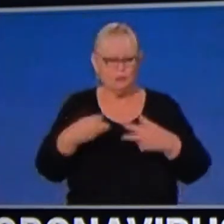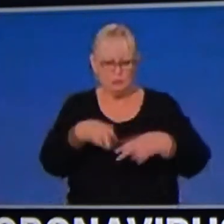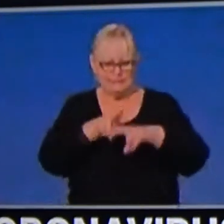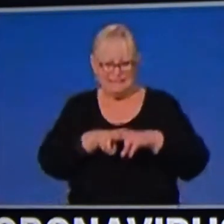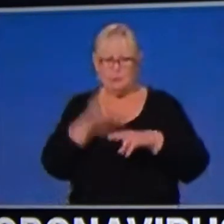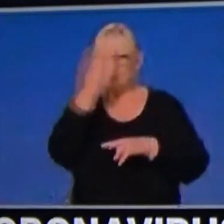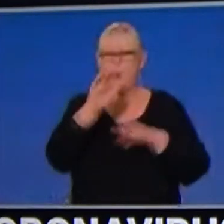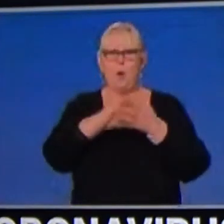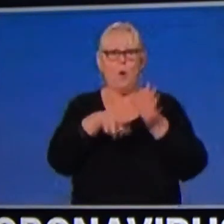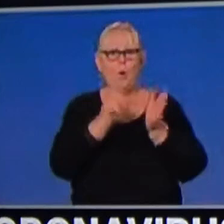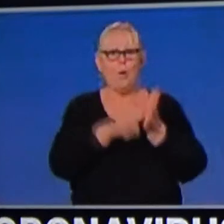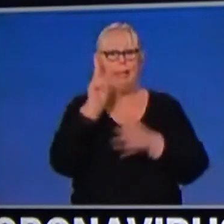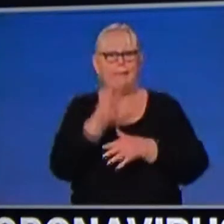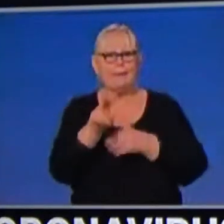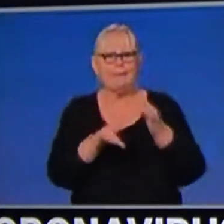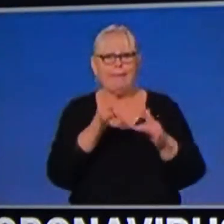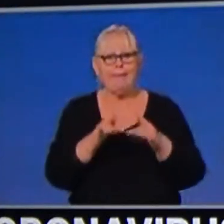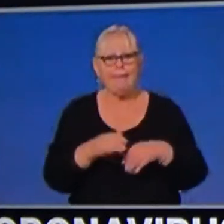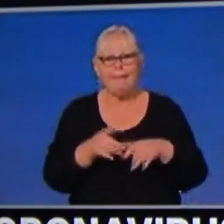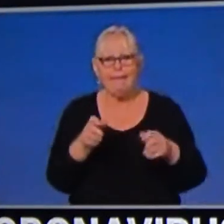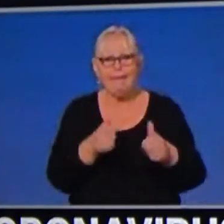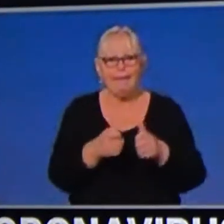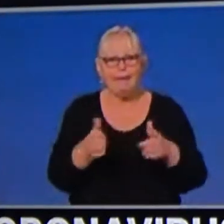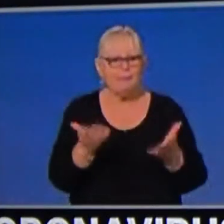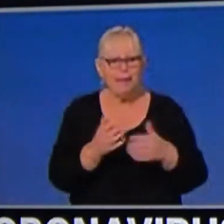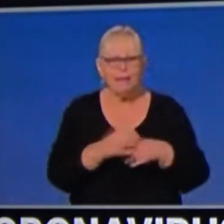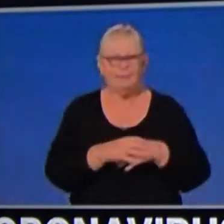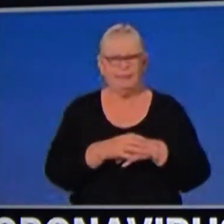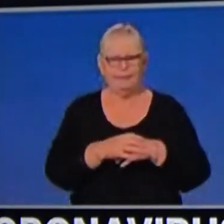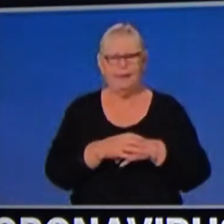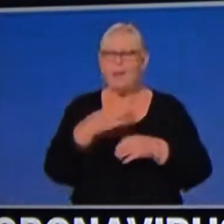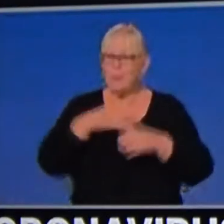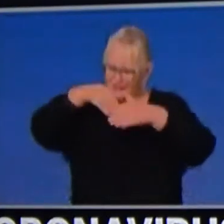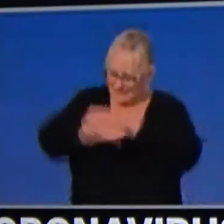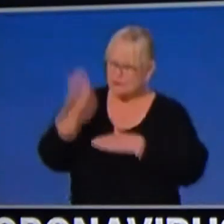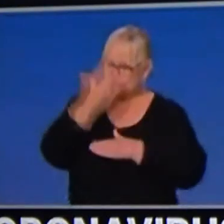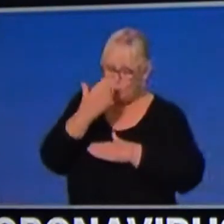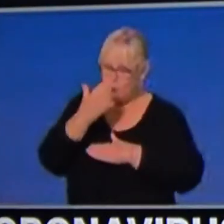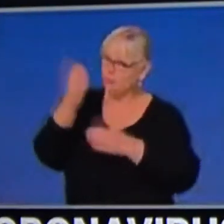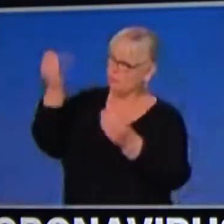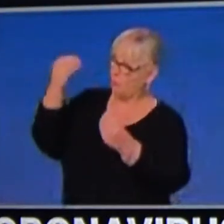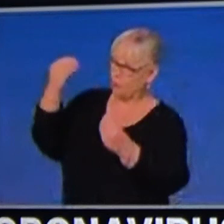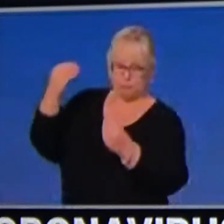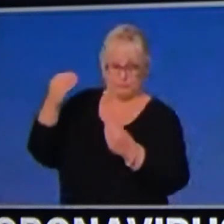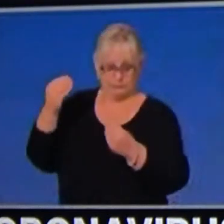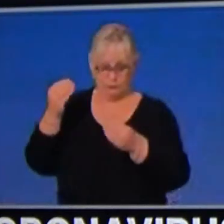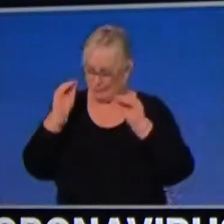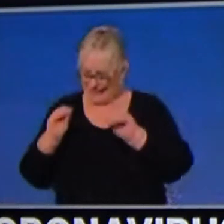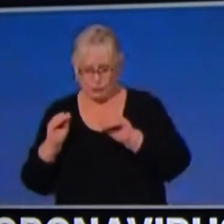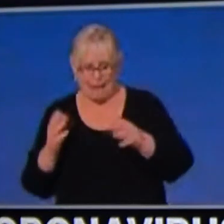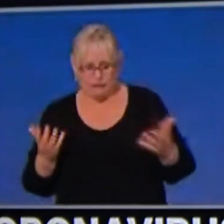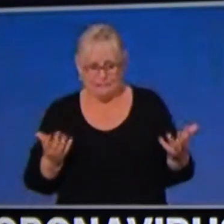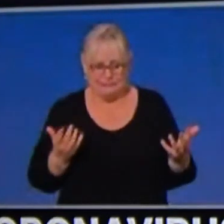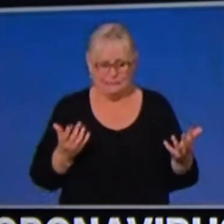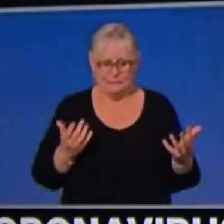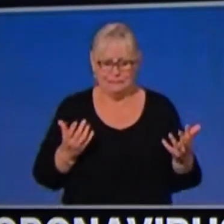a school hall and look at the internet. I want them to go to school and learn and be taught by a teacher in accordance with Principle 1 of